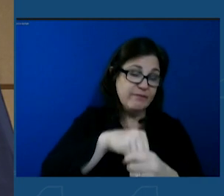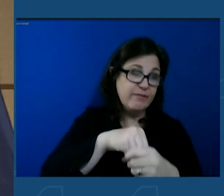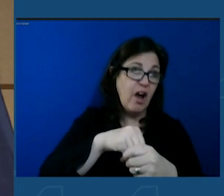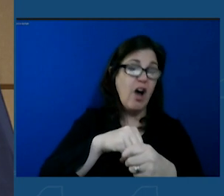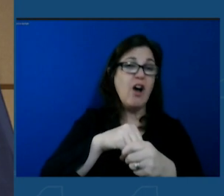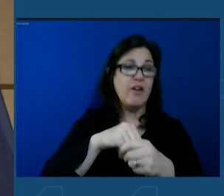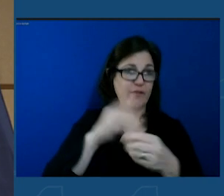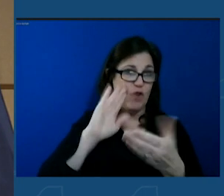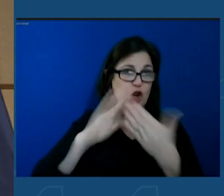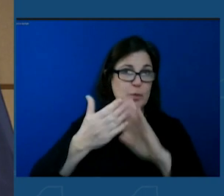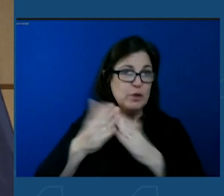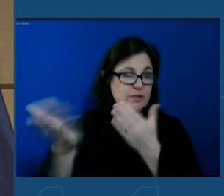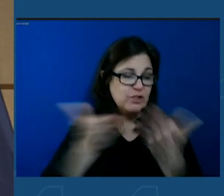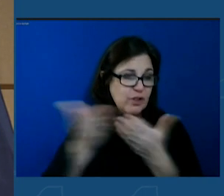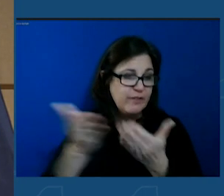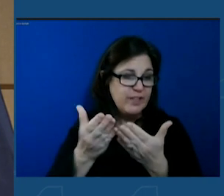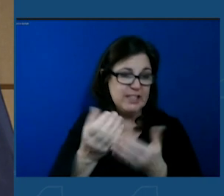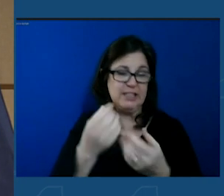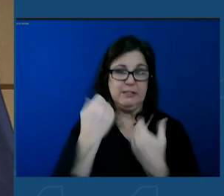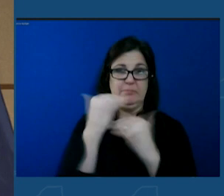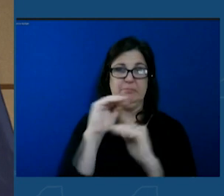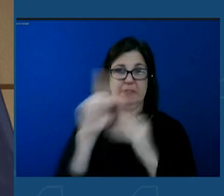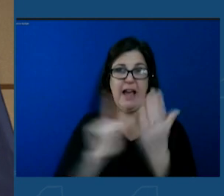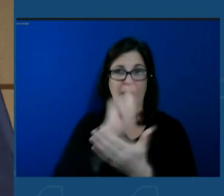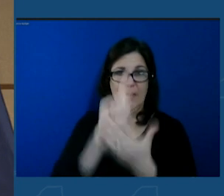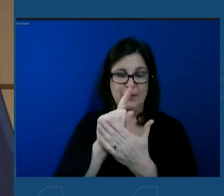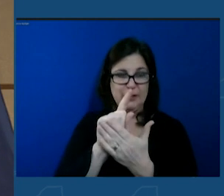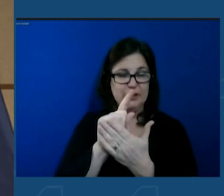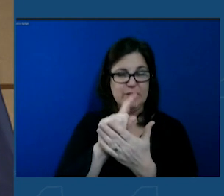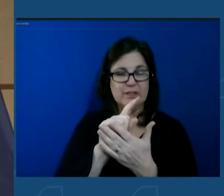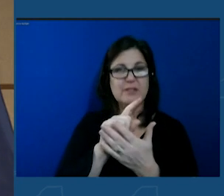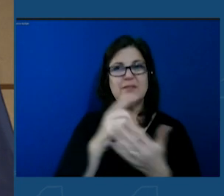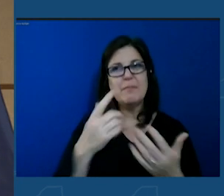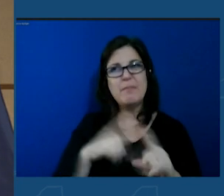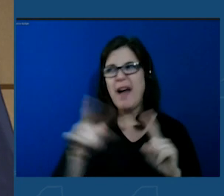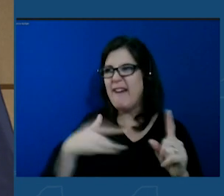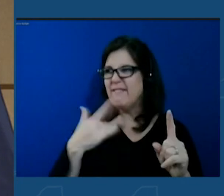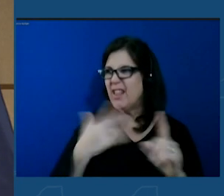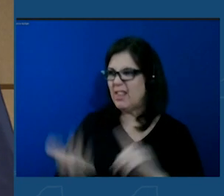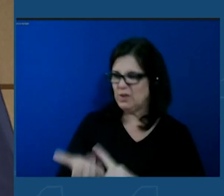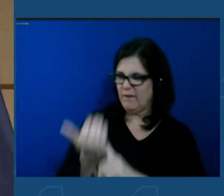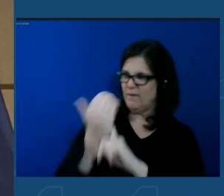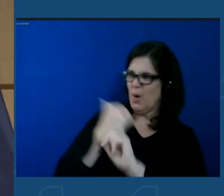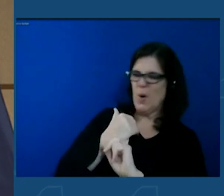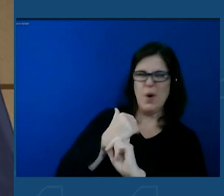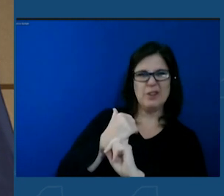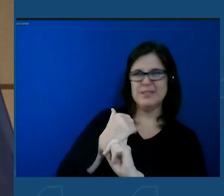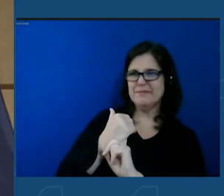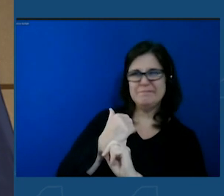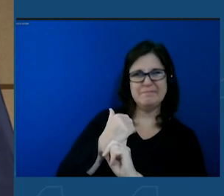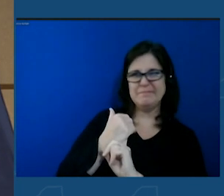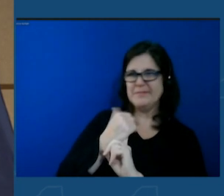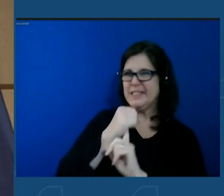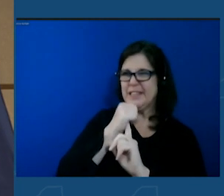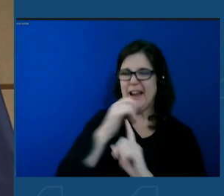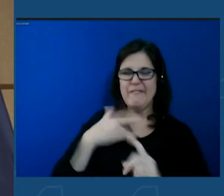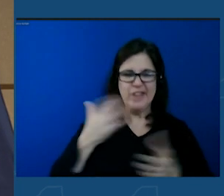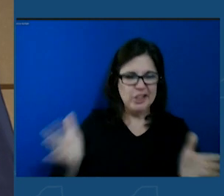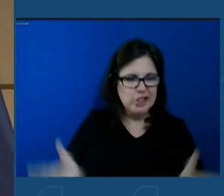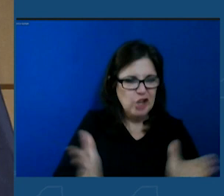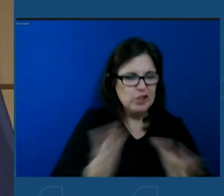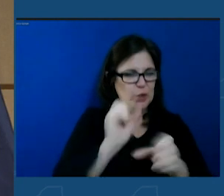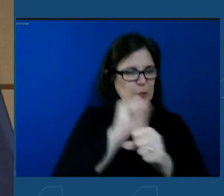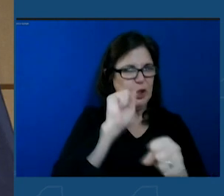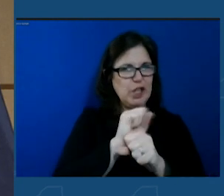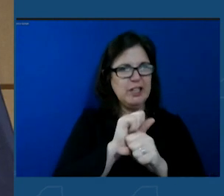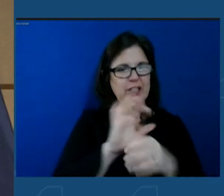hours giving back to the community, you fall behind. But I feel like forcing us wouldn't really encourage us to work,